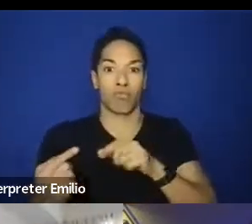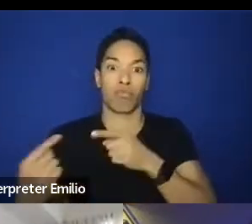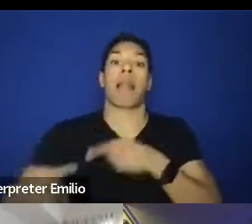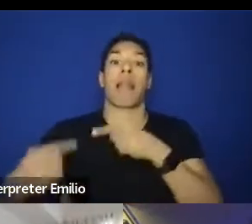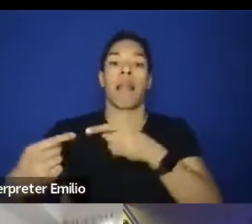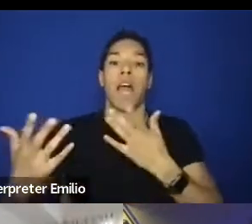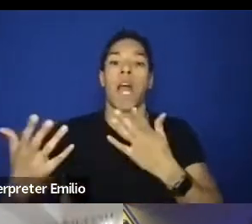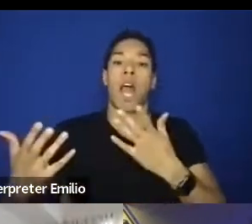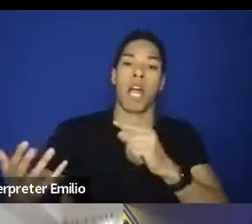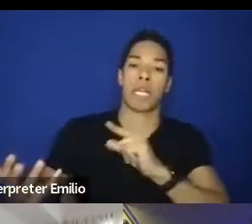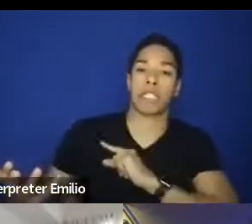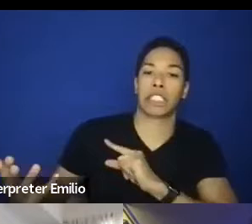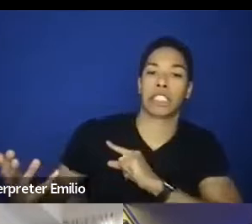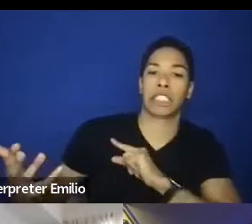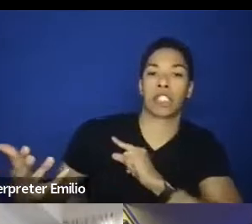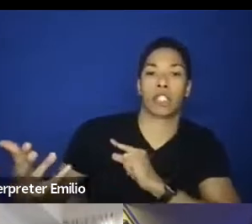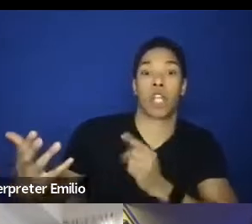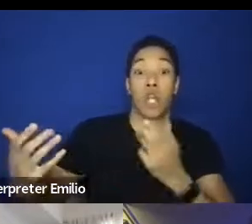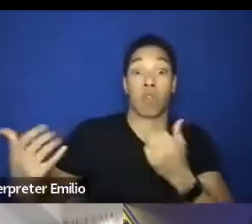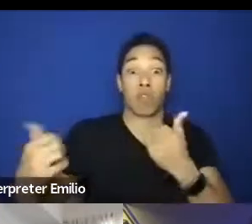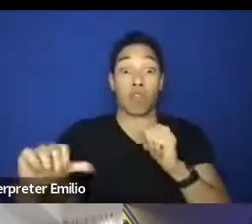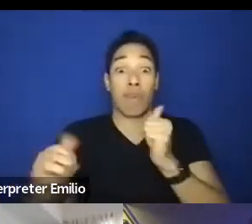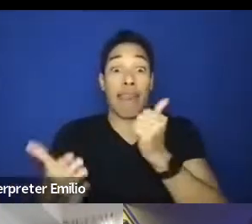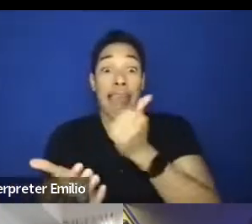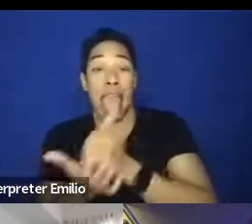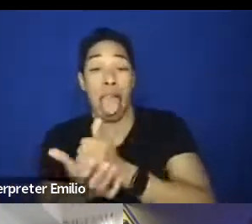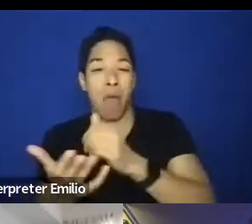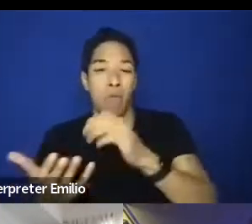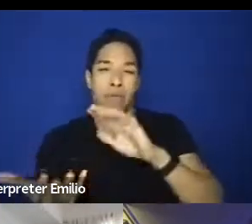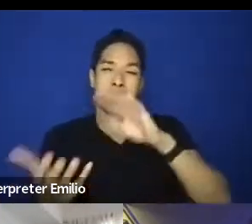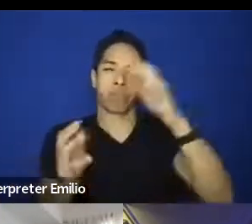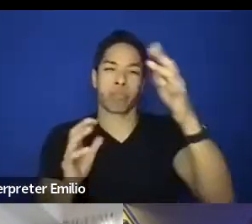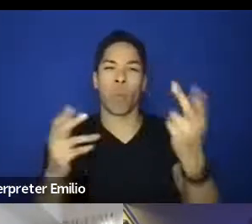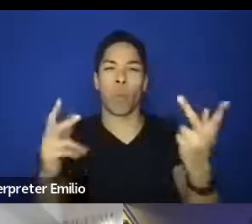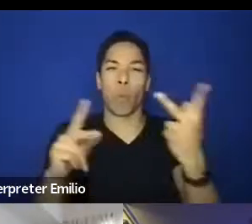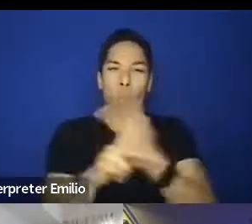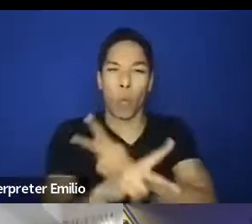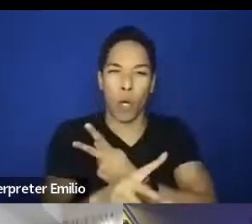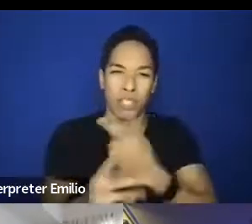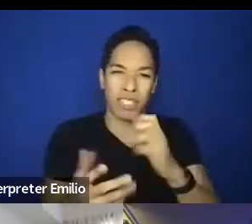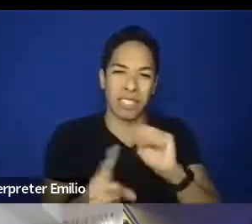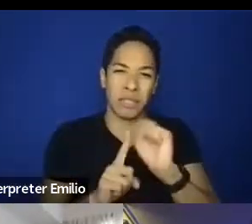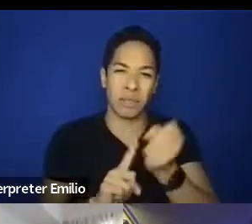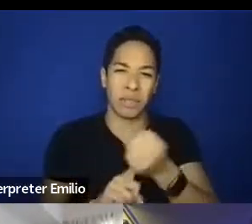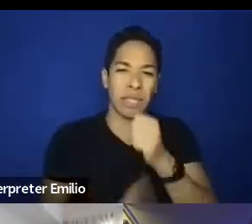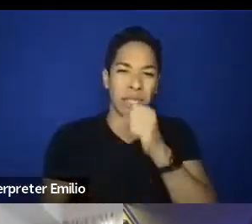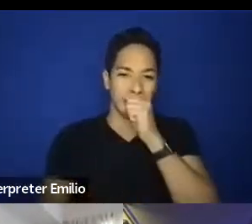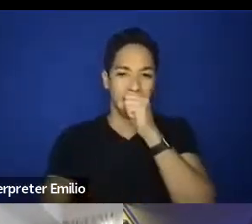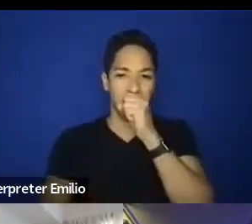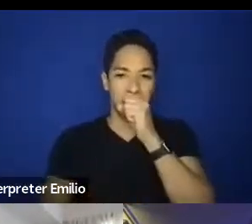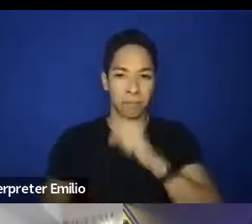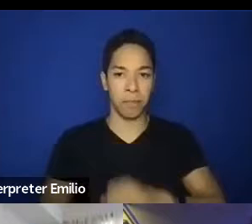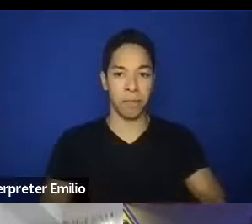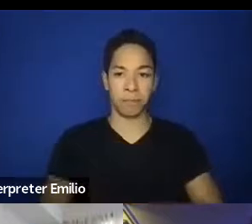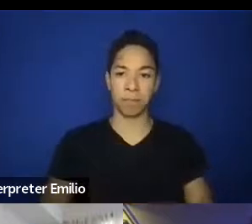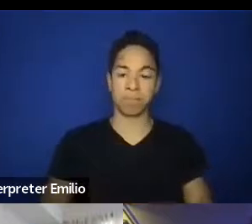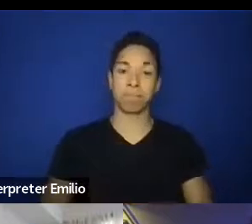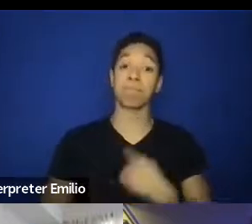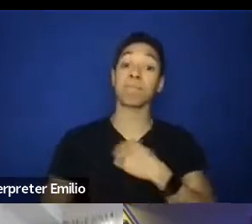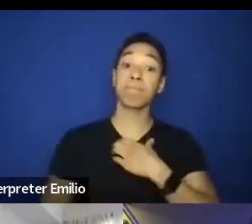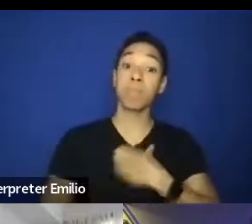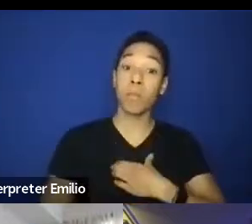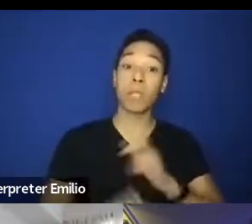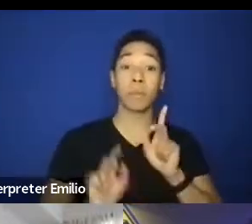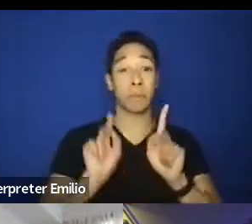they actually end up creating a more harmful environment than they needed to. And so I just wish people would